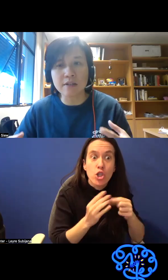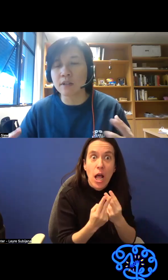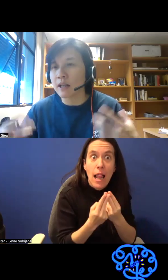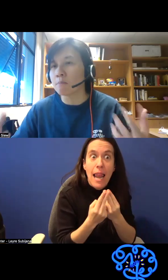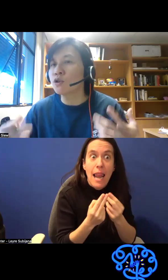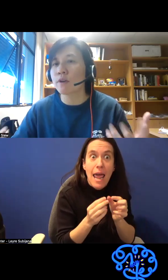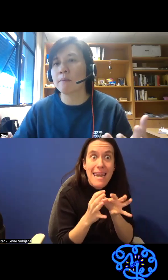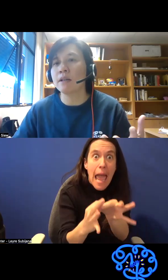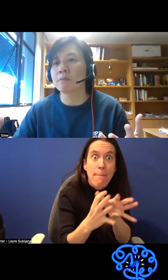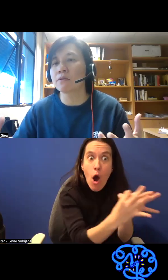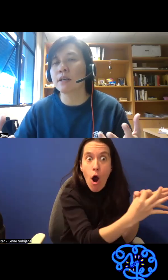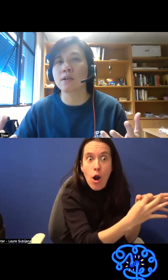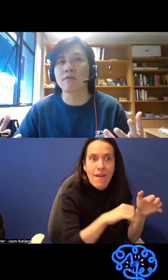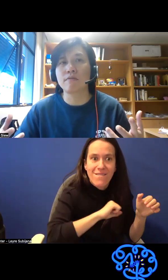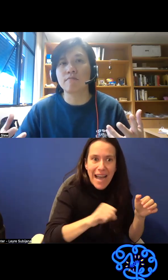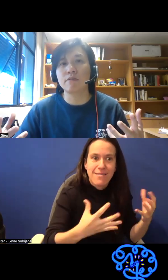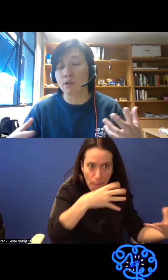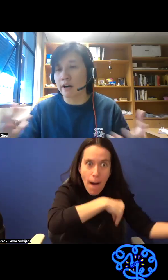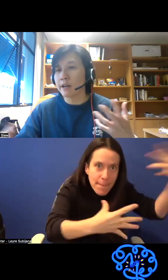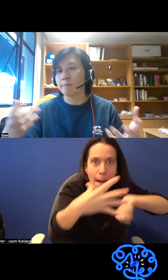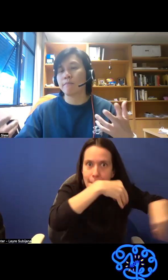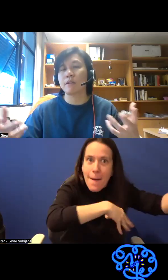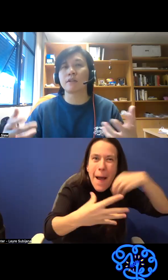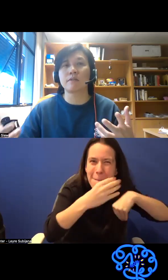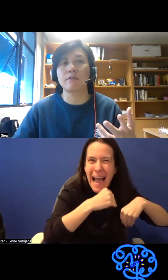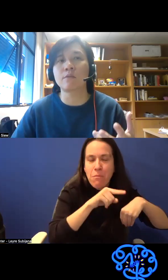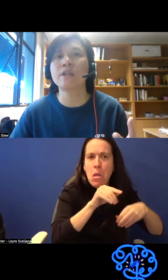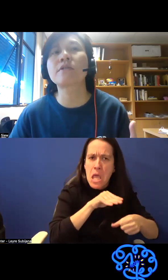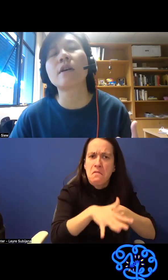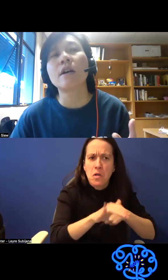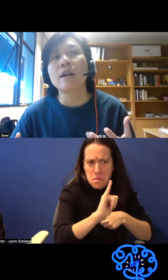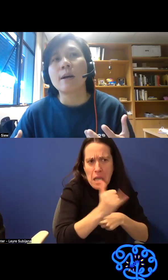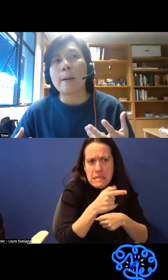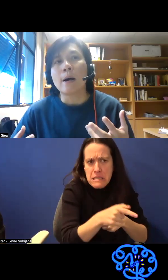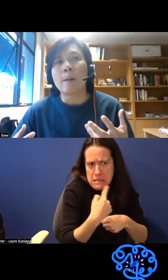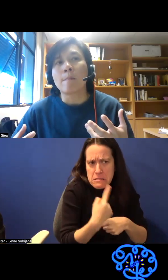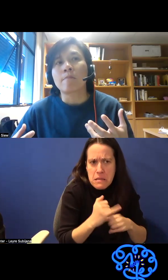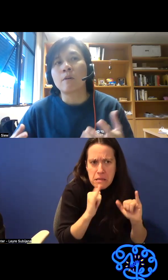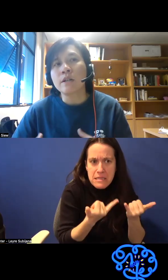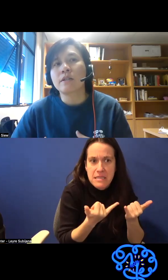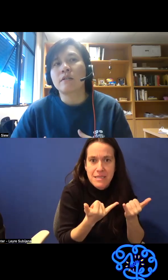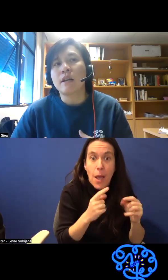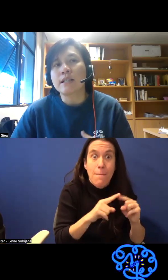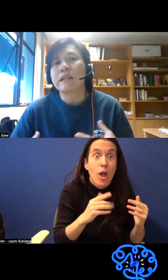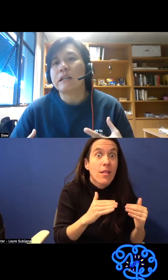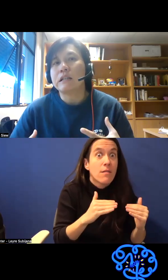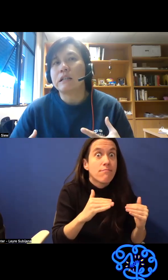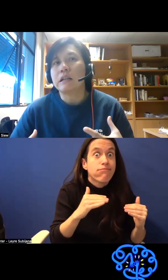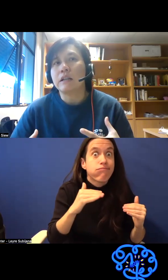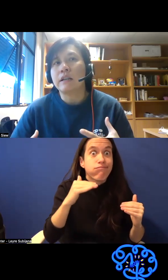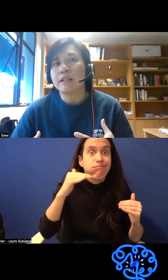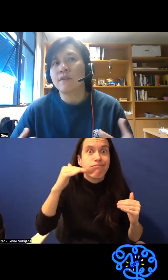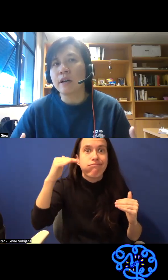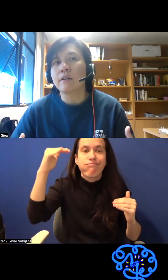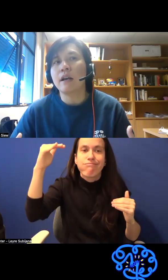and that's really like bootstrapping the process of acquiring the words. But once